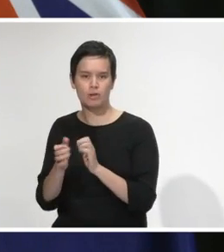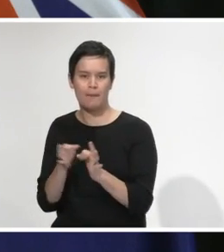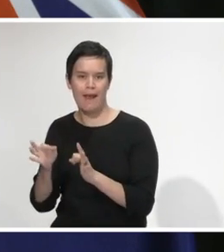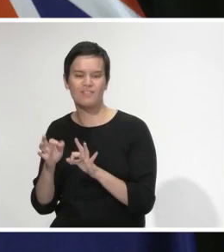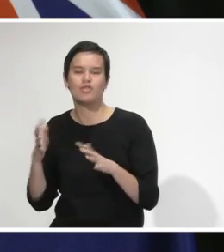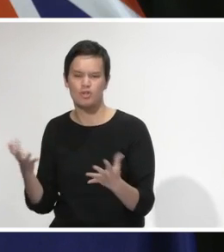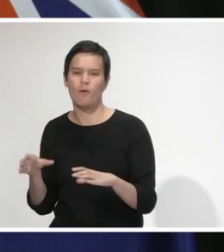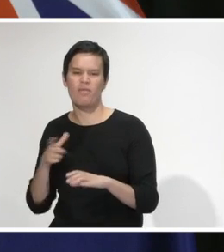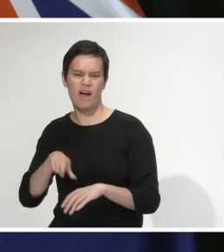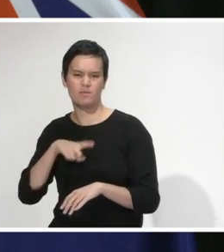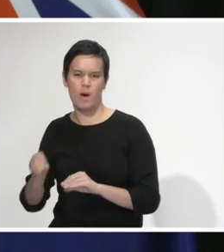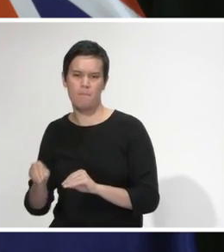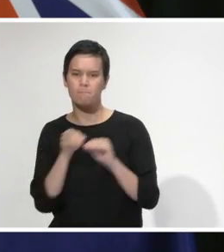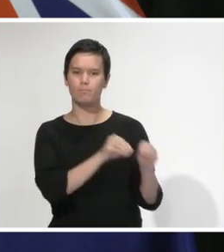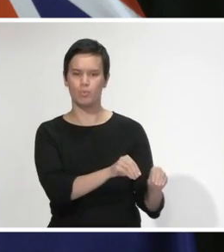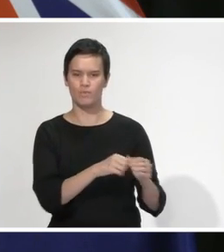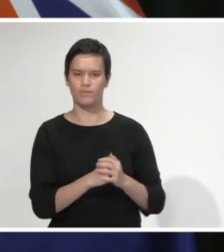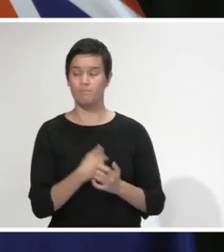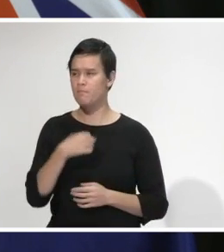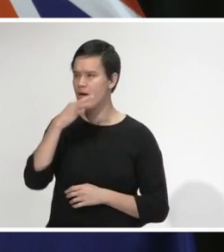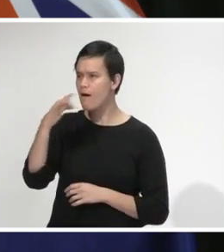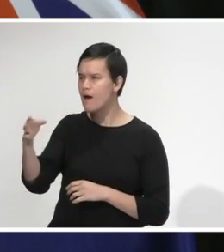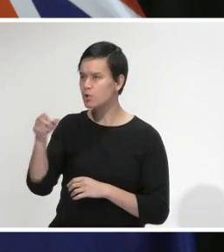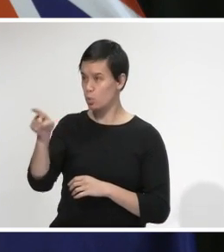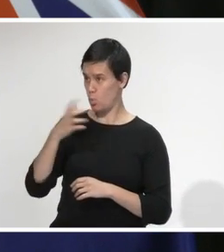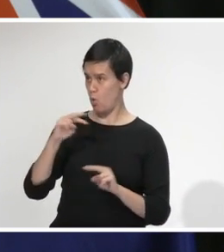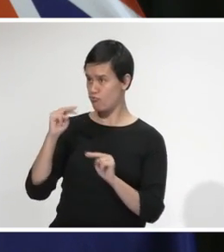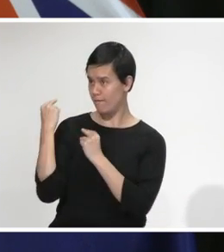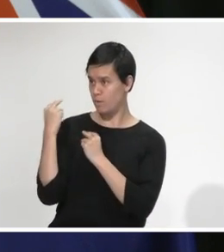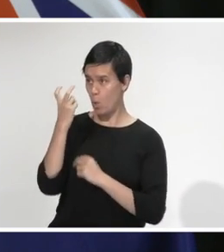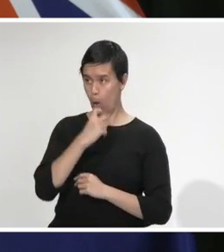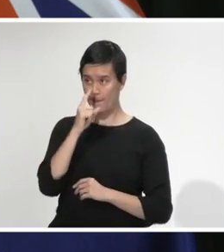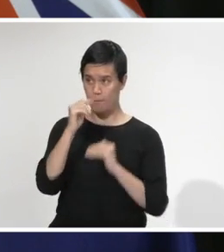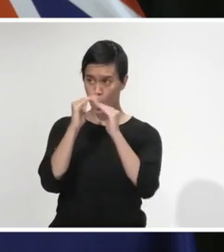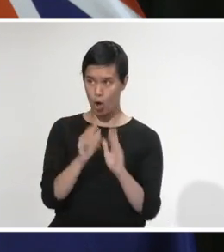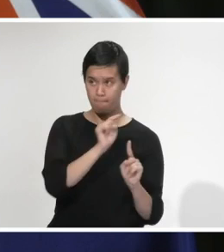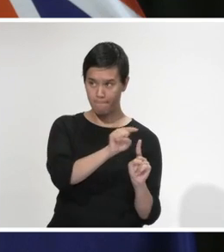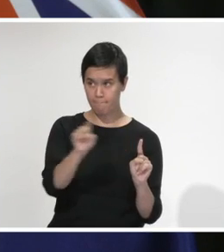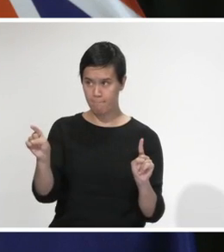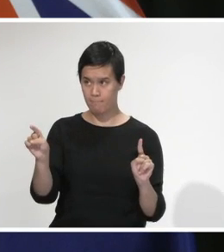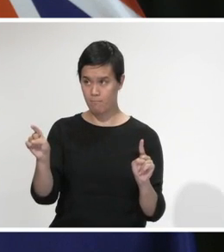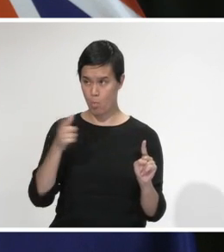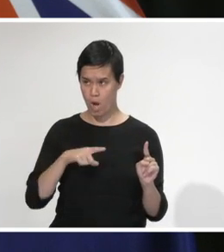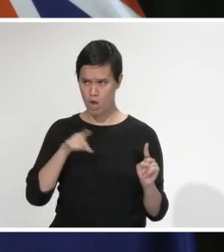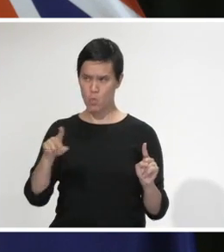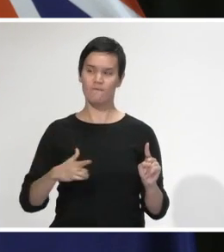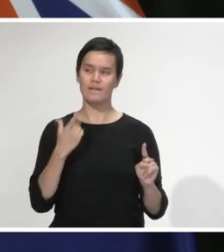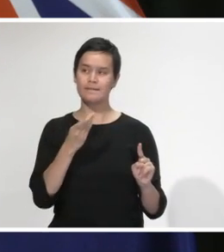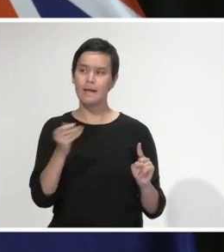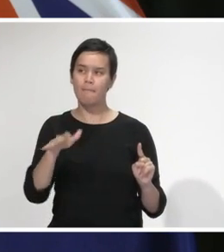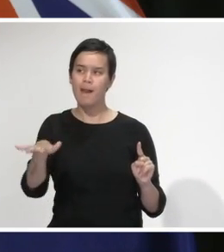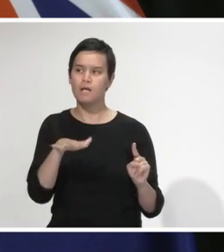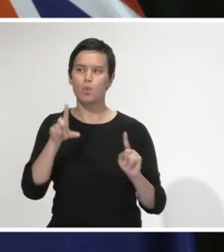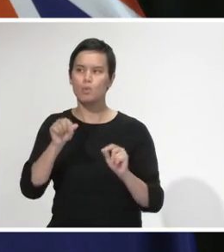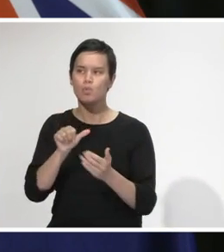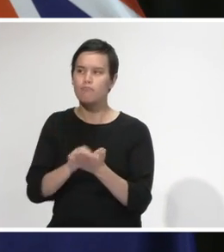Can I ask about that review as well that you talked about? Is that because you think that things might not have been done properly in some of these